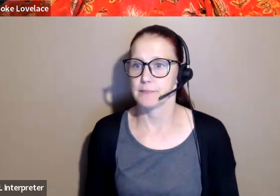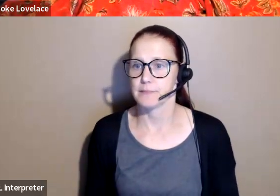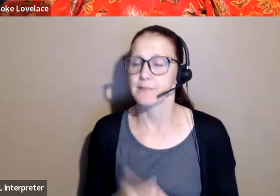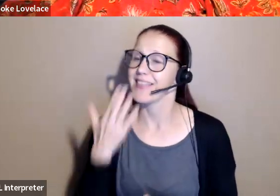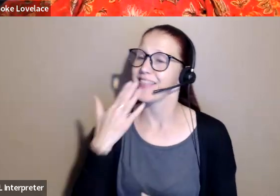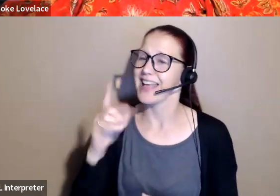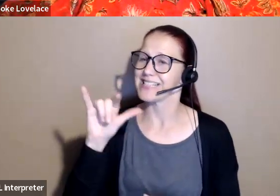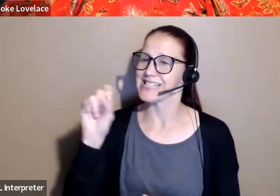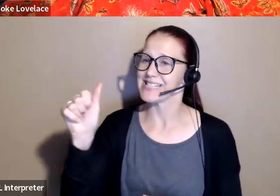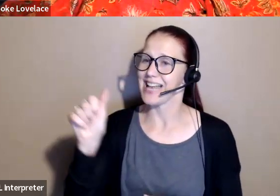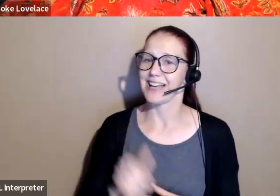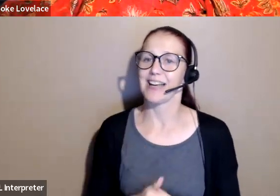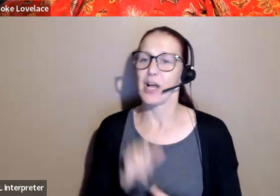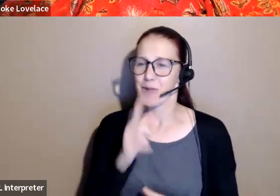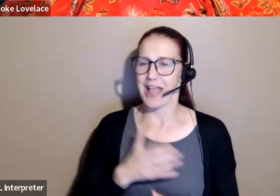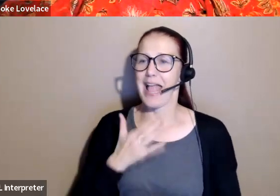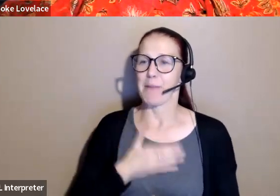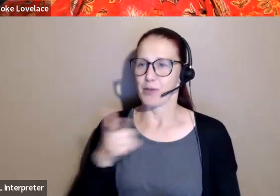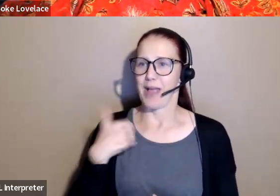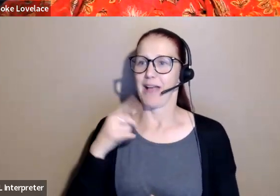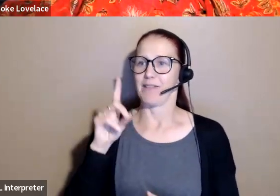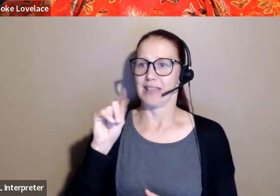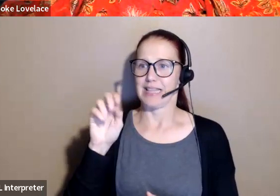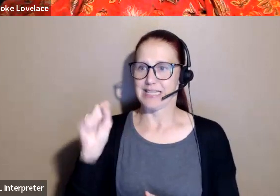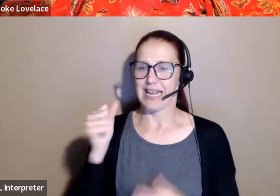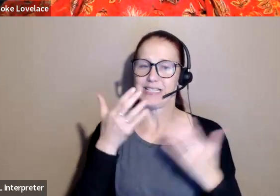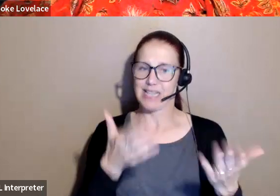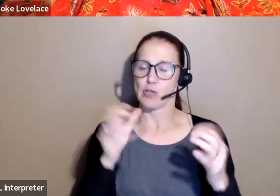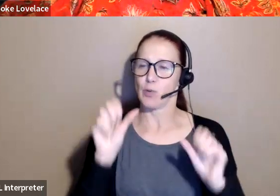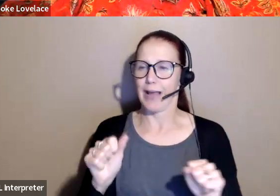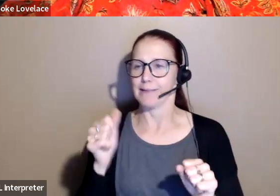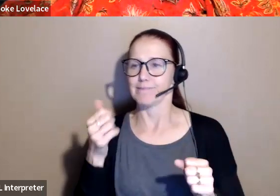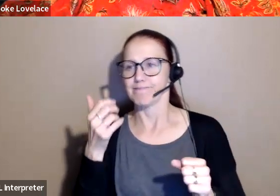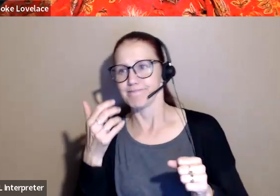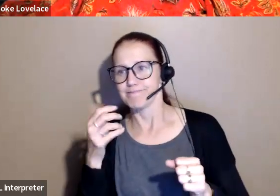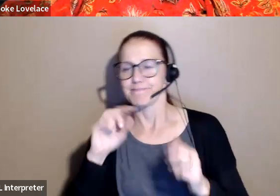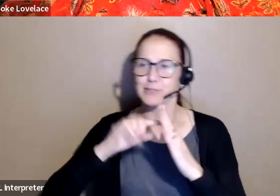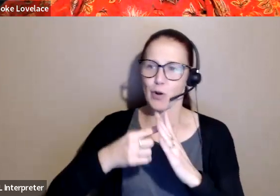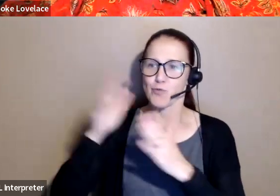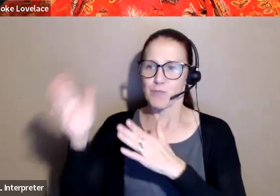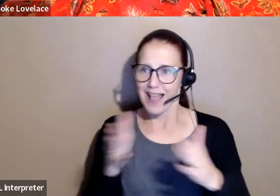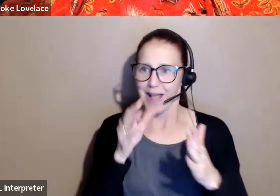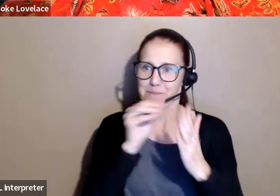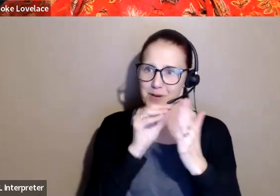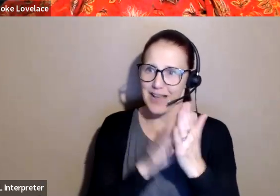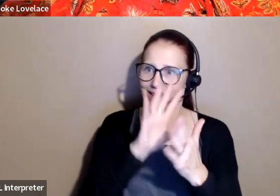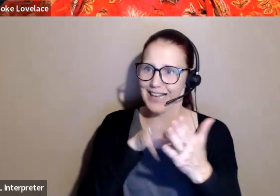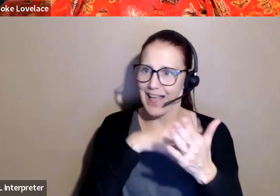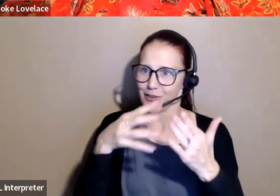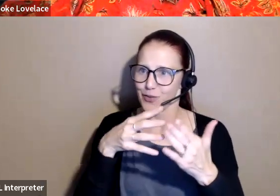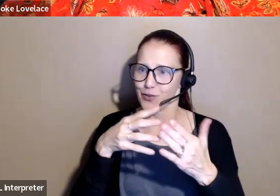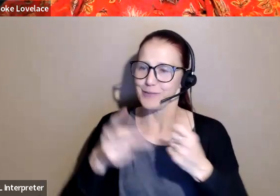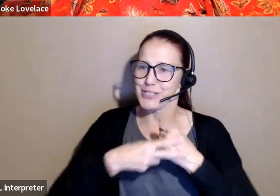Thanks, Lisa. I'm really glad that you have the dates out though, so that you can kind of mark it, reserve